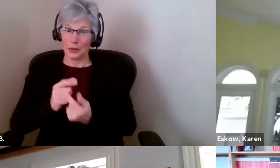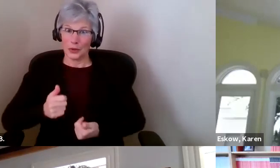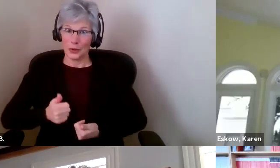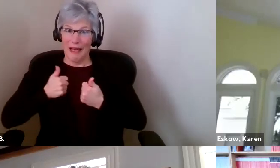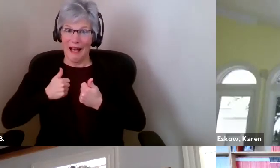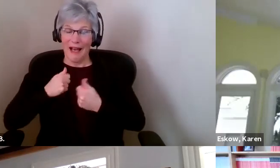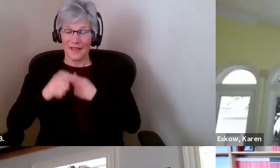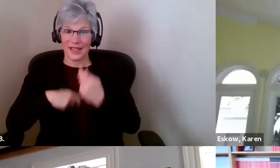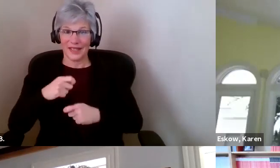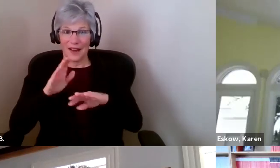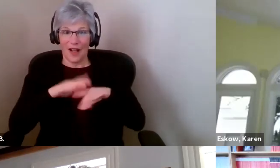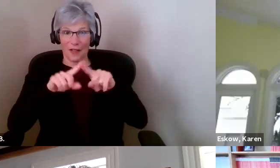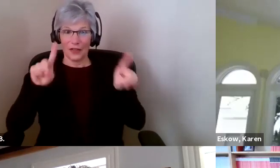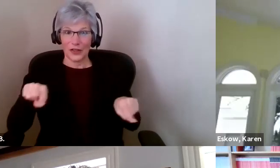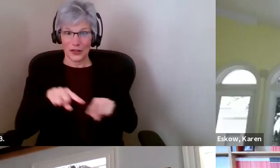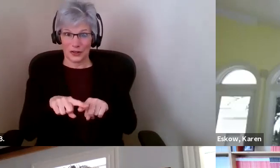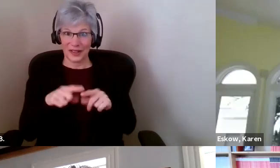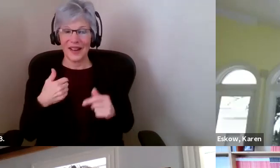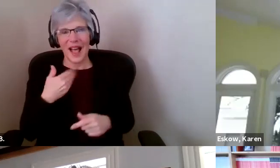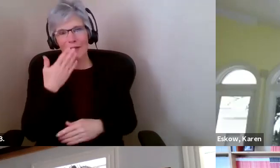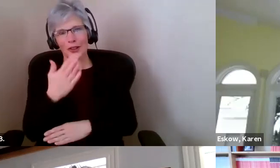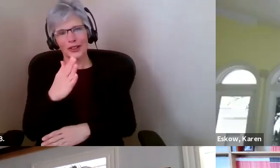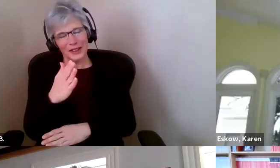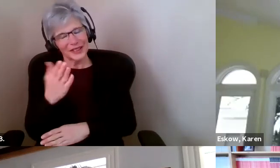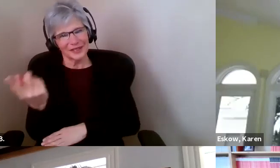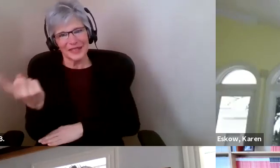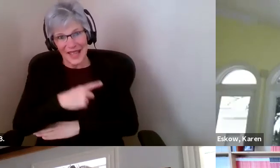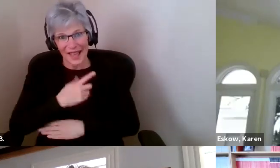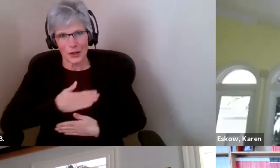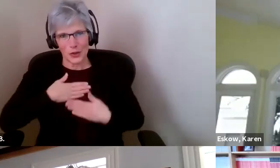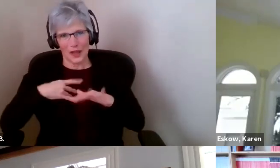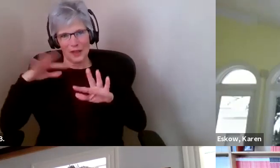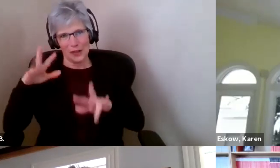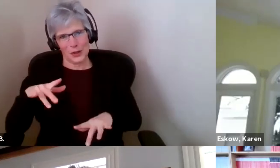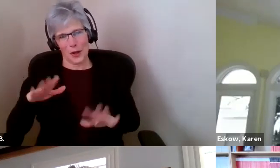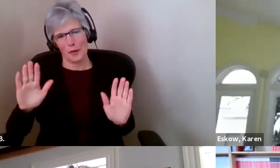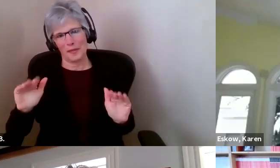screen. All right. Have a good rest of the day. Enjoy the snow. Bye.